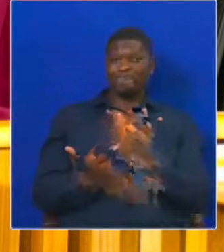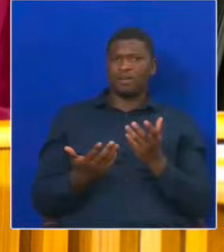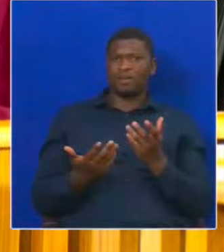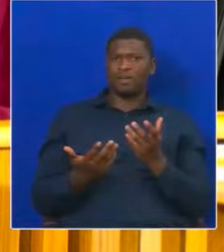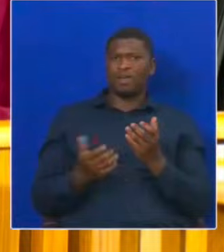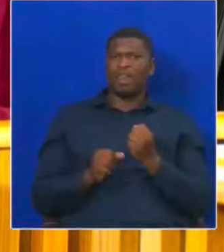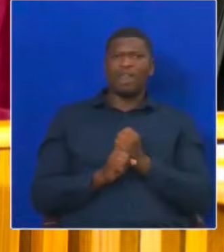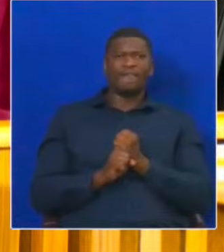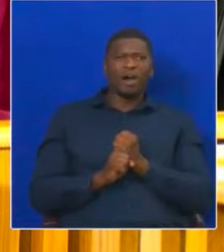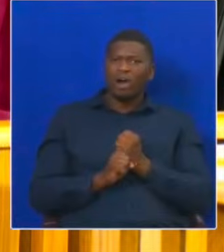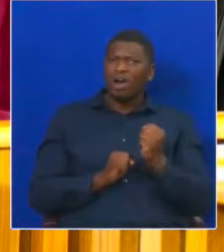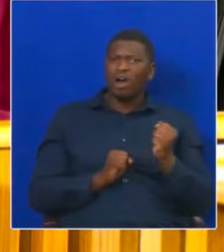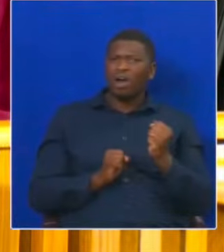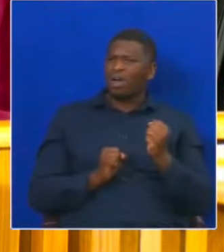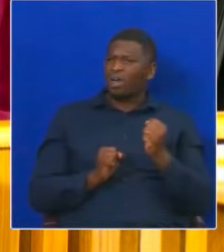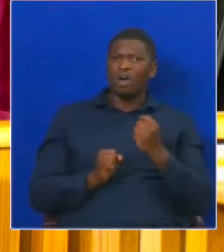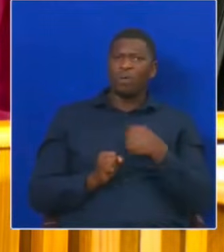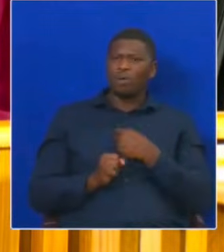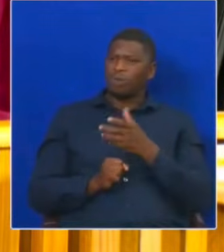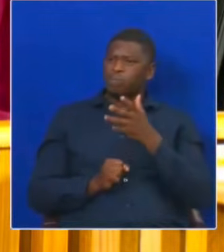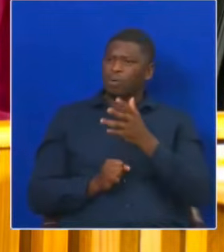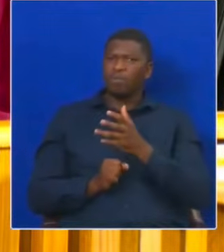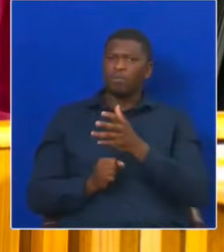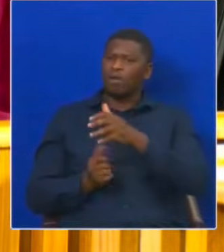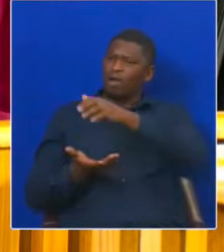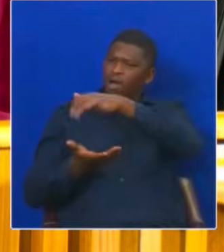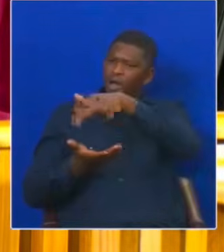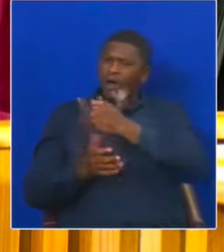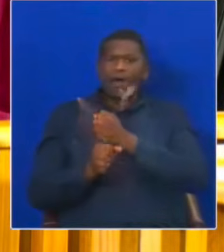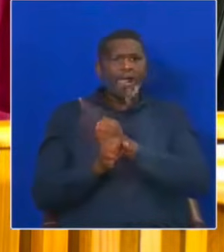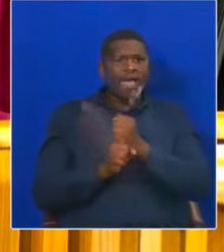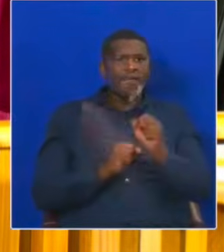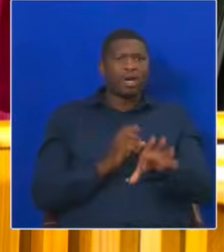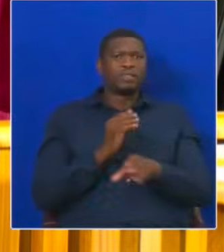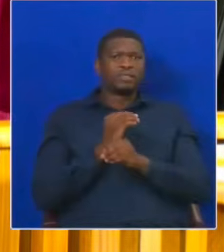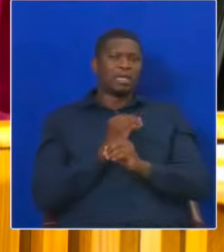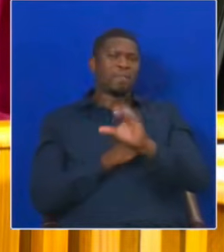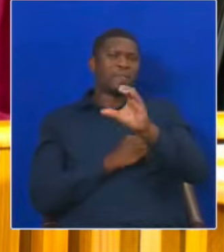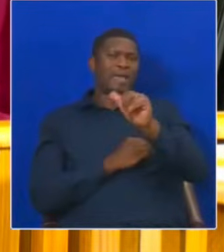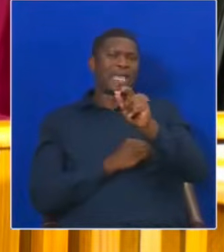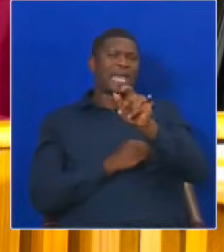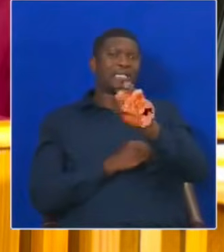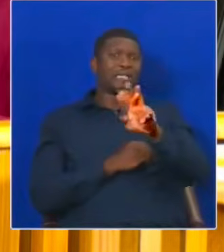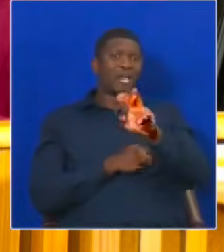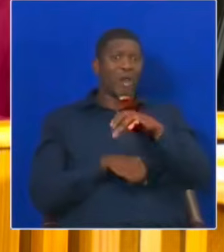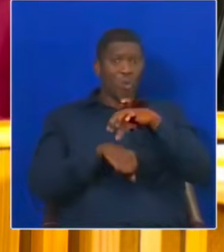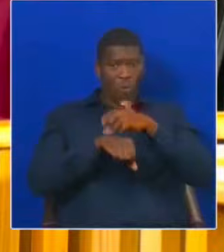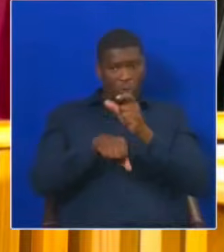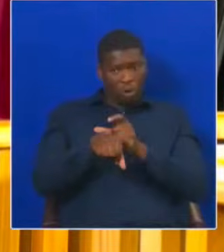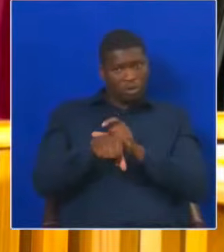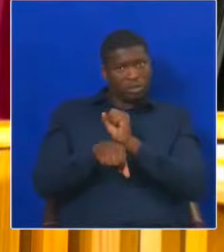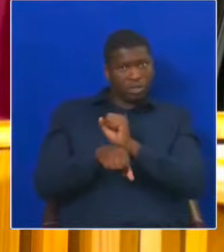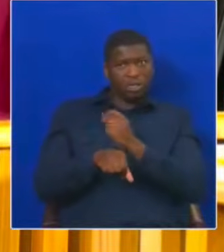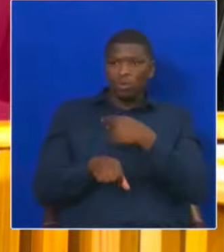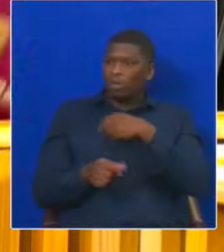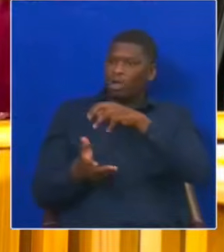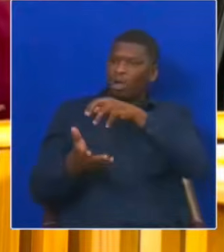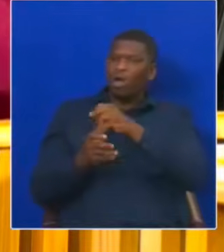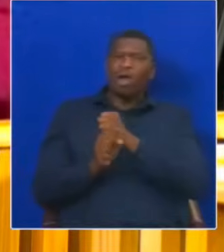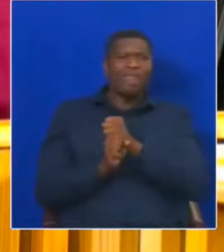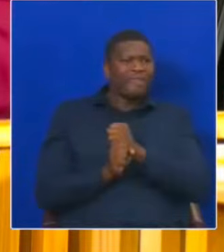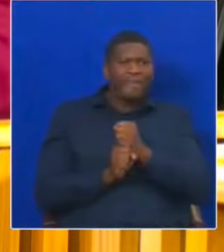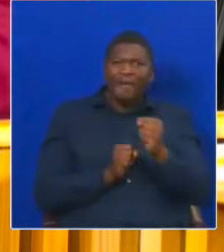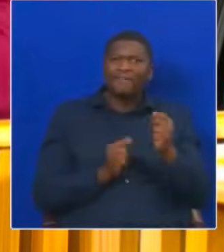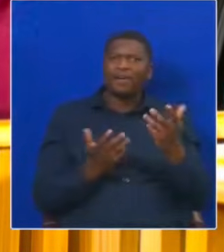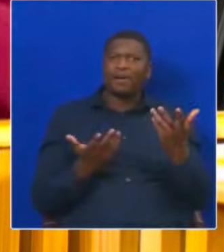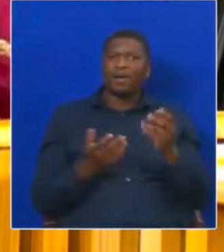seized, and the Cartier watch was never seized. When it comes to the MacBook, that is where now